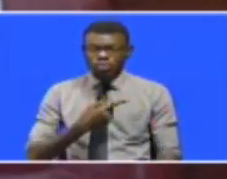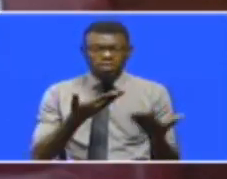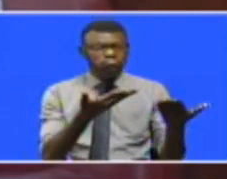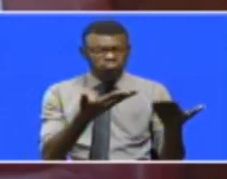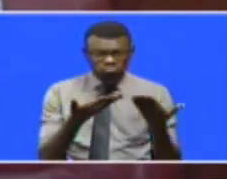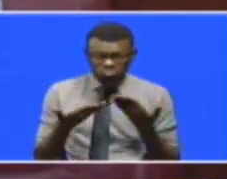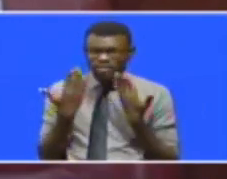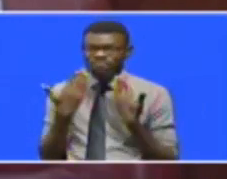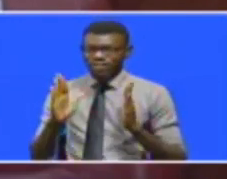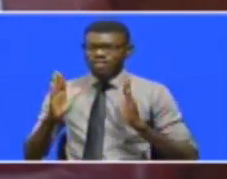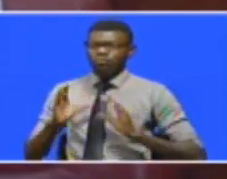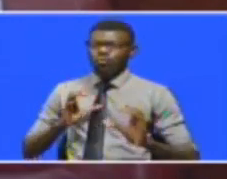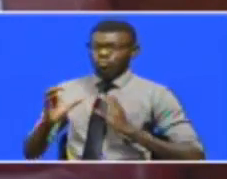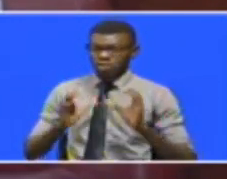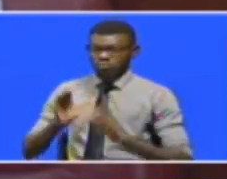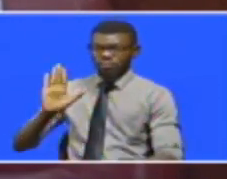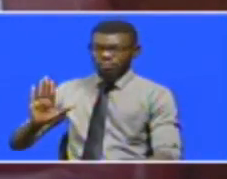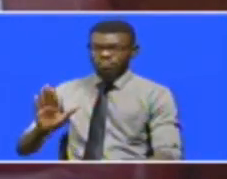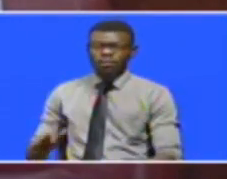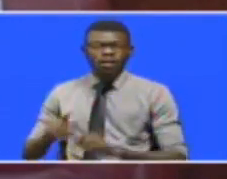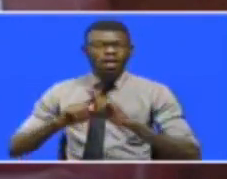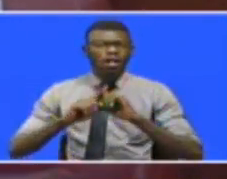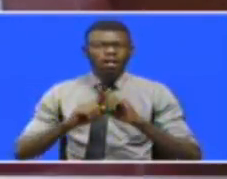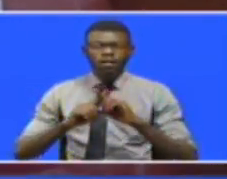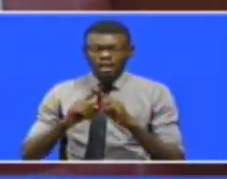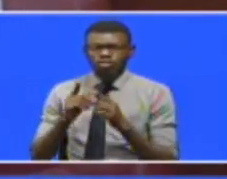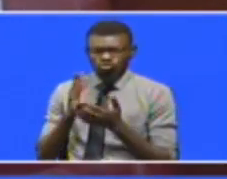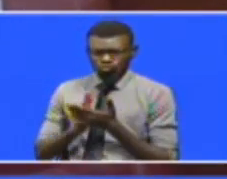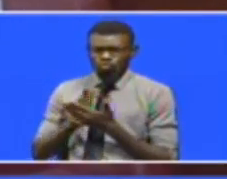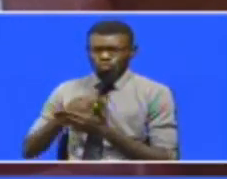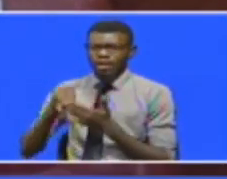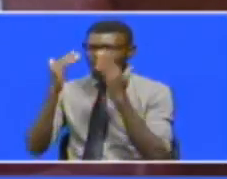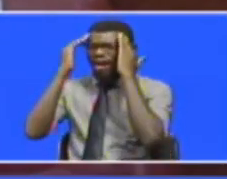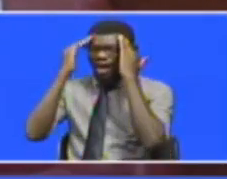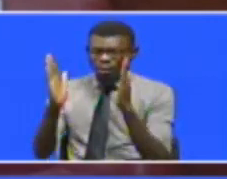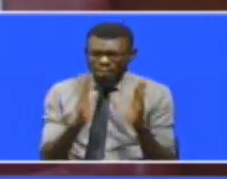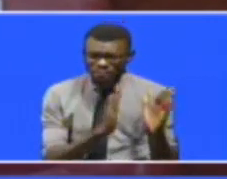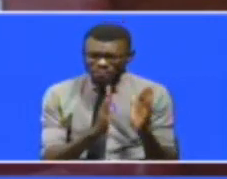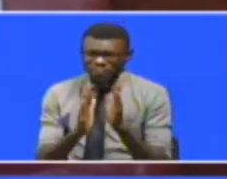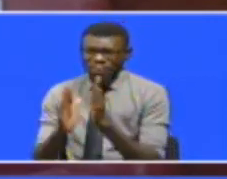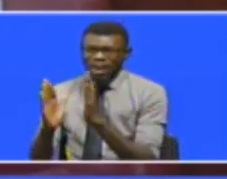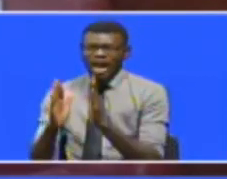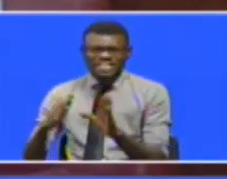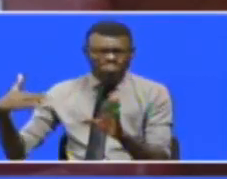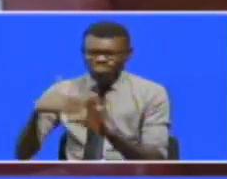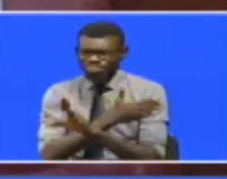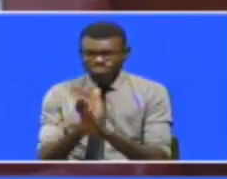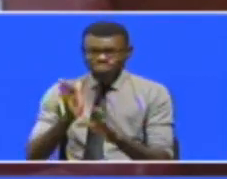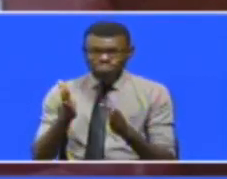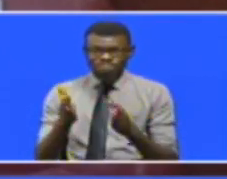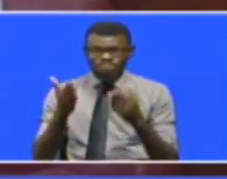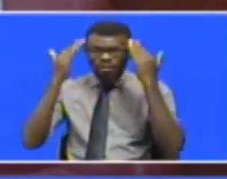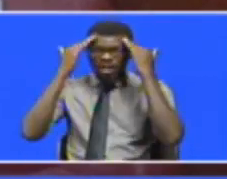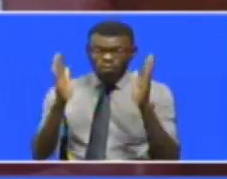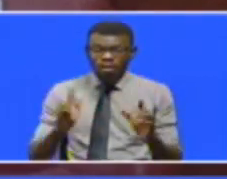your communication. Note that we were not aware of the machinations and the schemes that were happening. But Mr. Speaker,